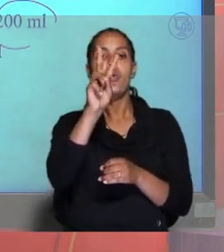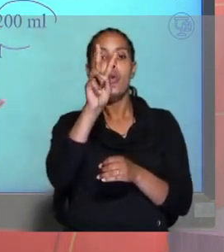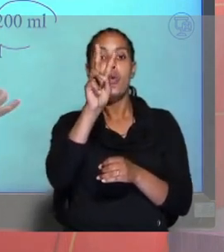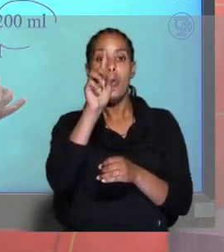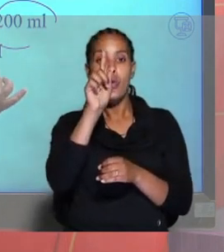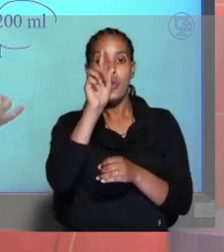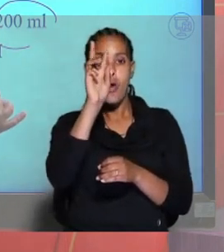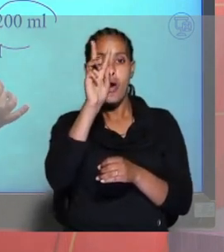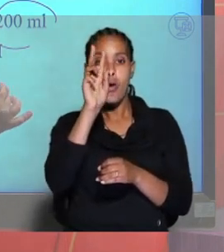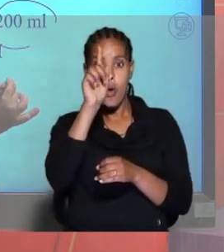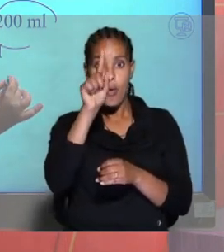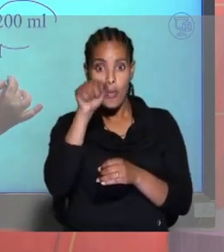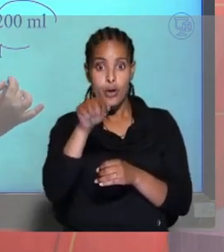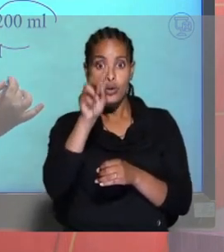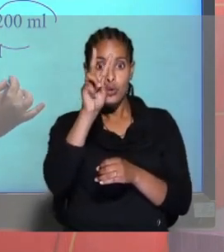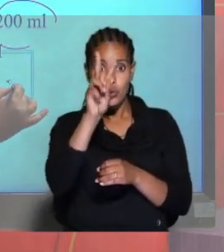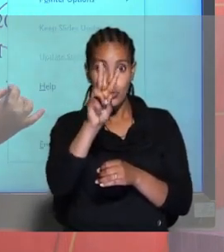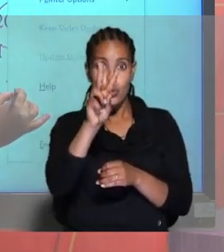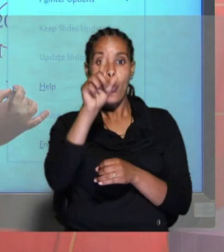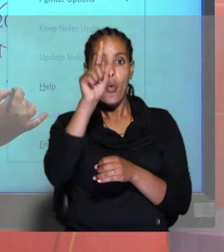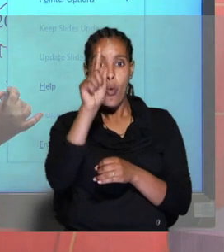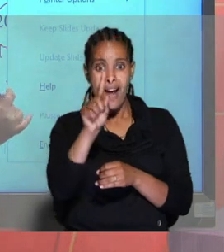1.215 normal,